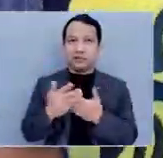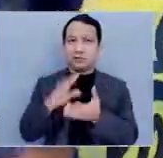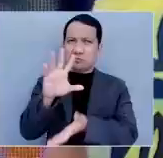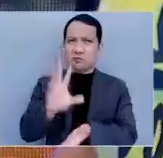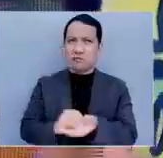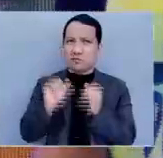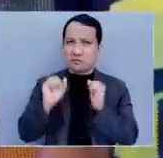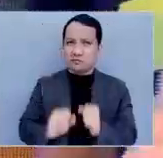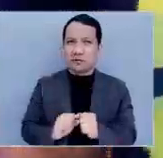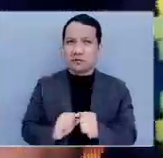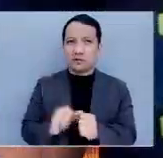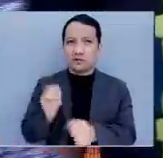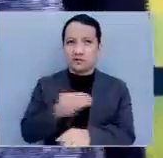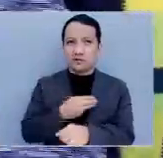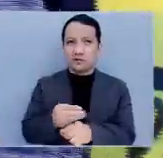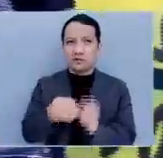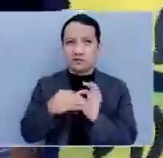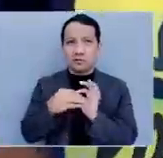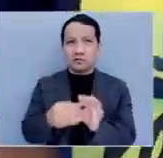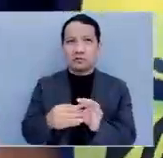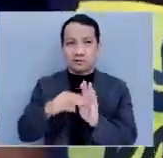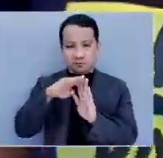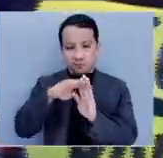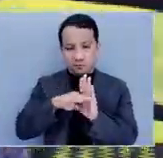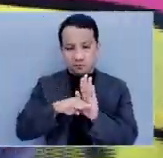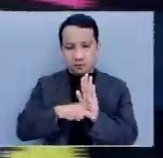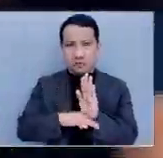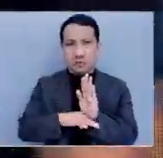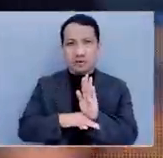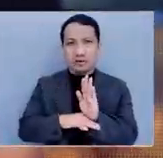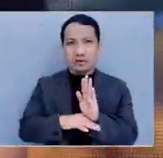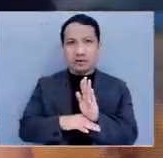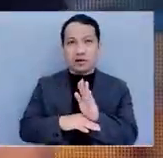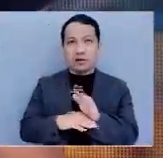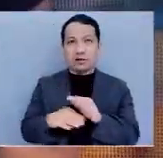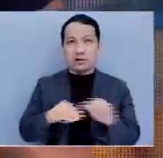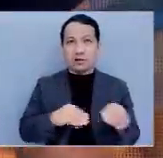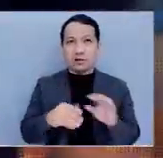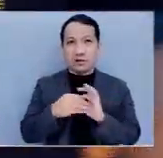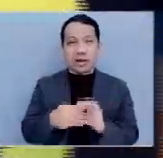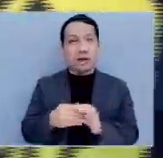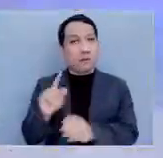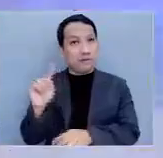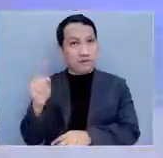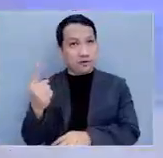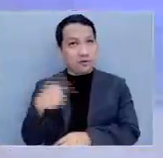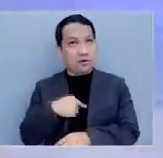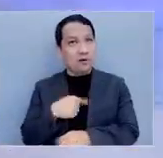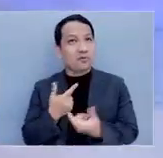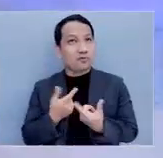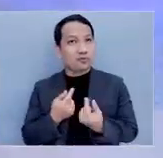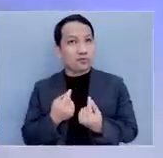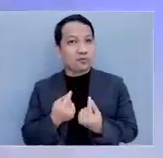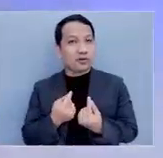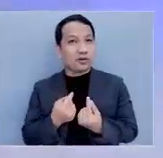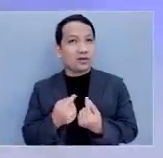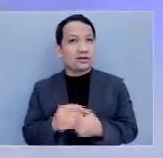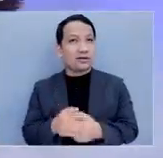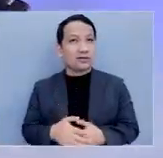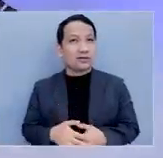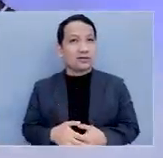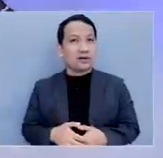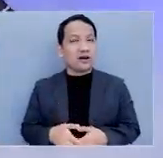okay? We can start with the music and we'll show you slowly yes, yes. ang ating steps. Starting with the first step, Teacher Anna? First step natin